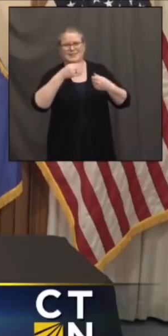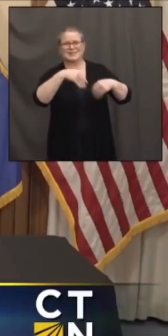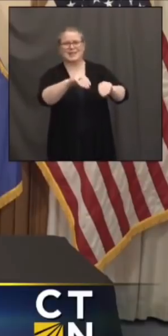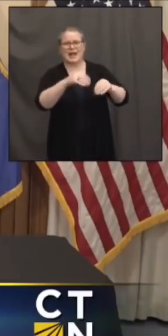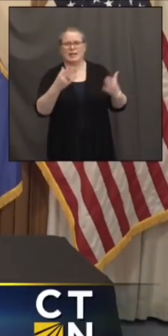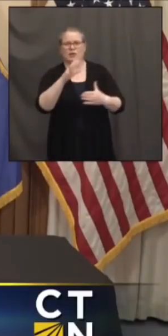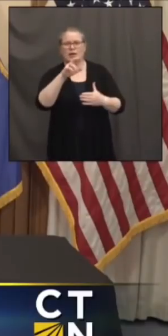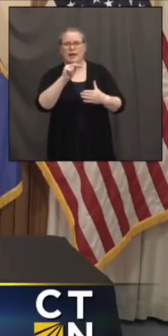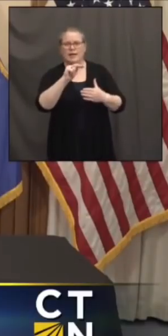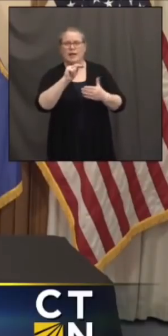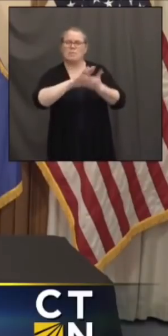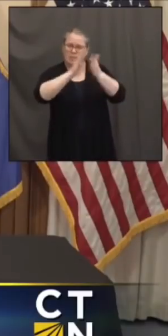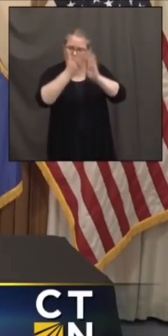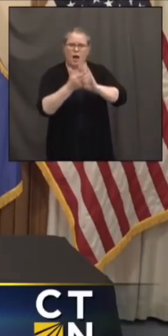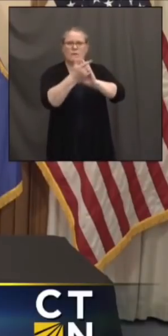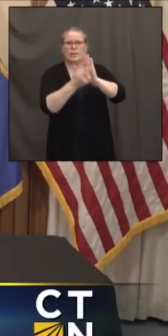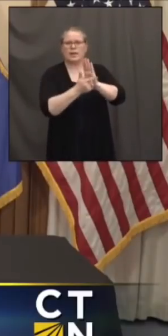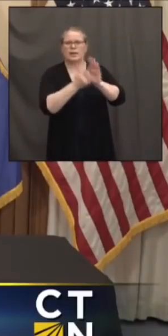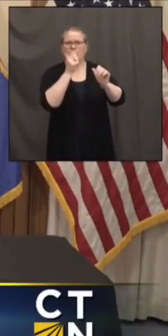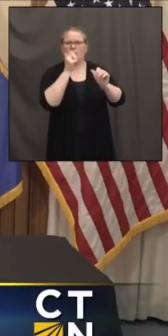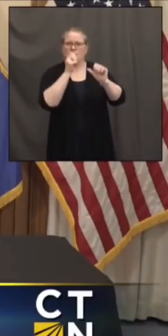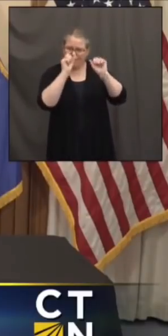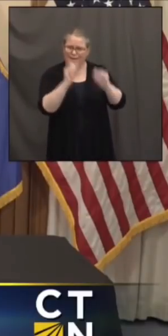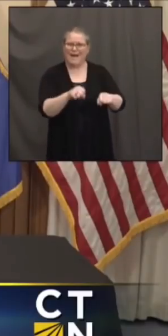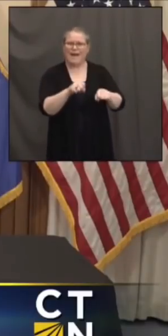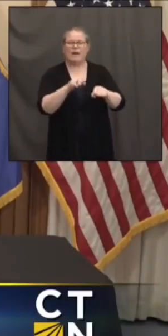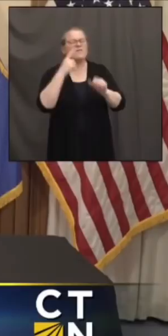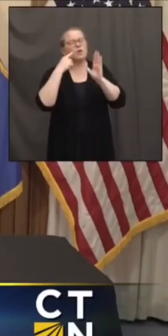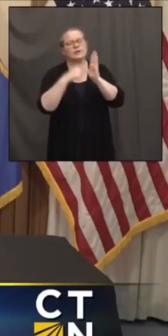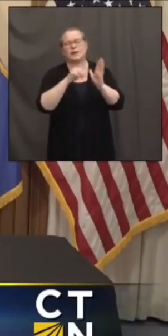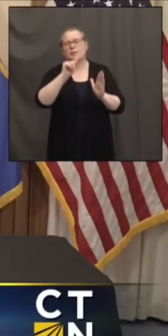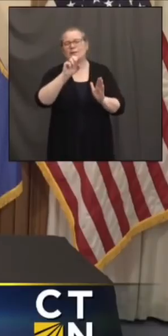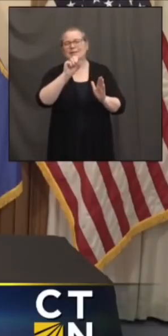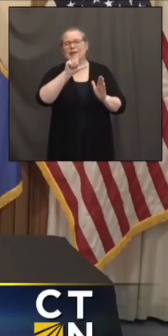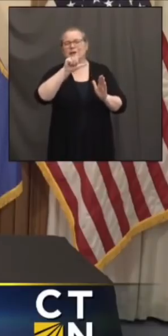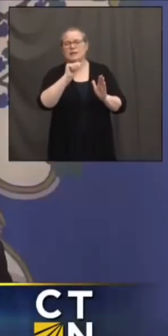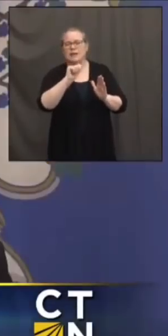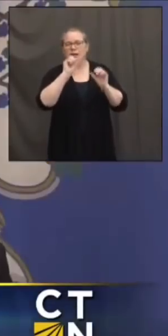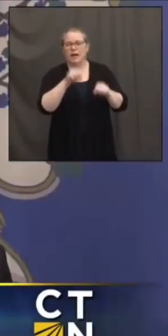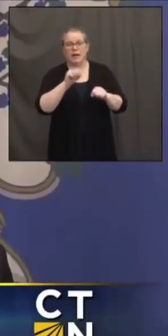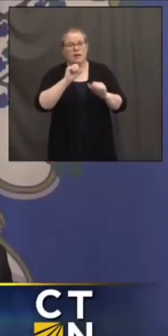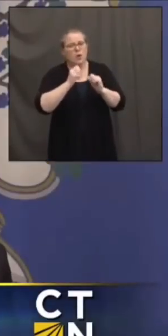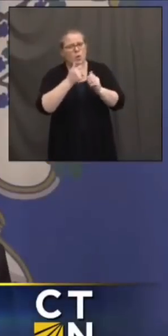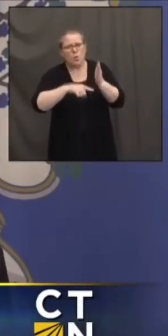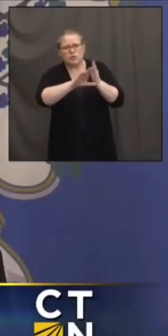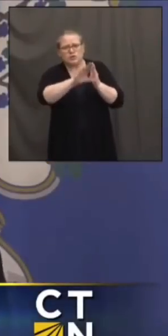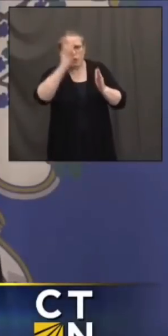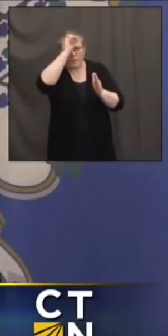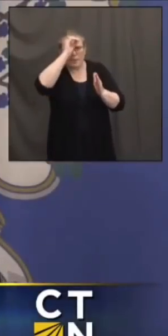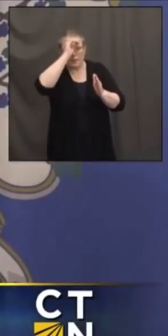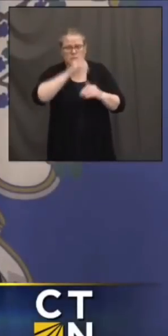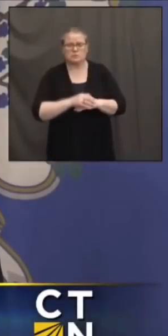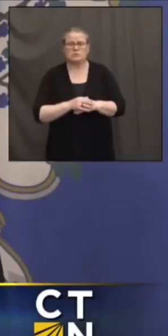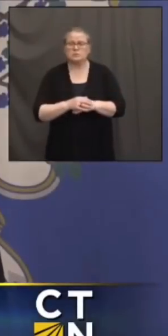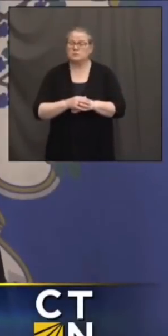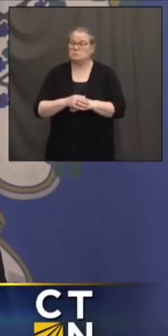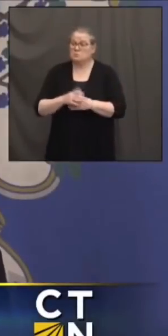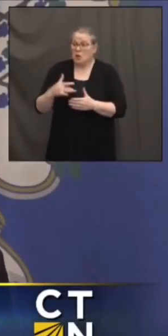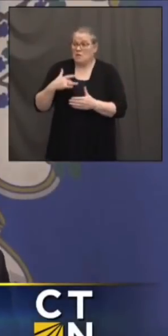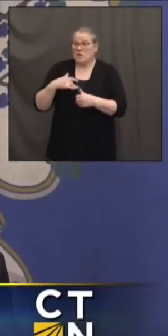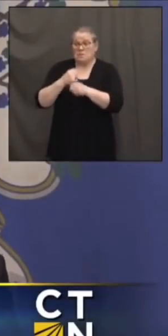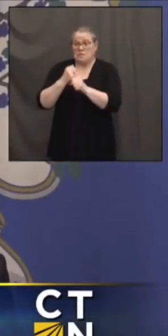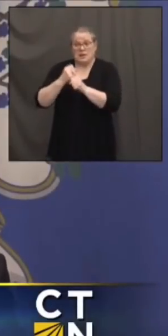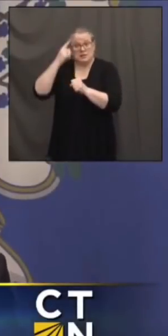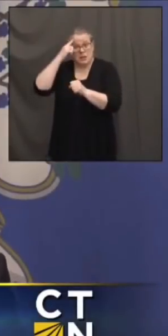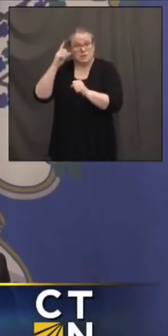kind of thing. Where do you stand on that whole thing? I think it makes pretty good sense. We're trying to incent people to use electric cars